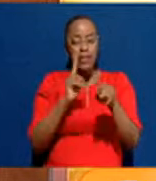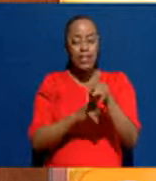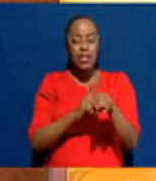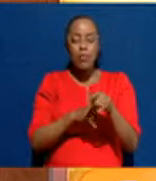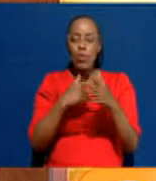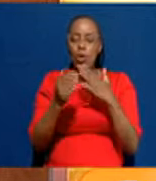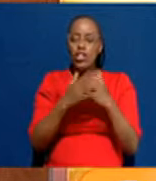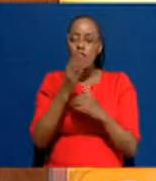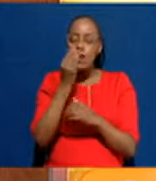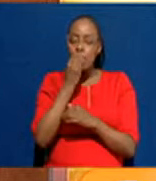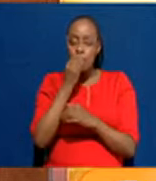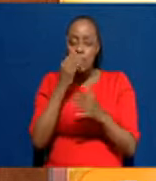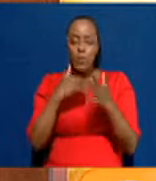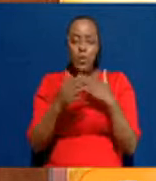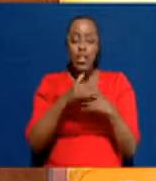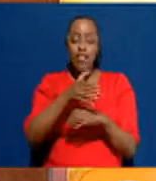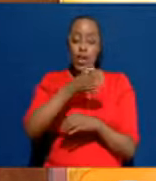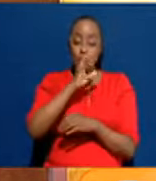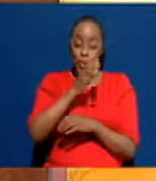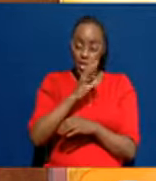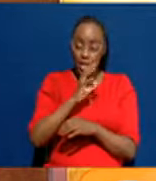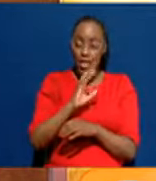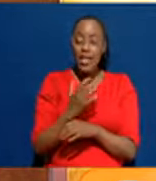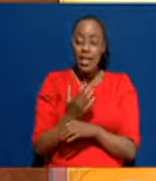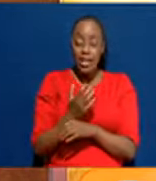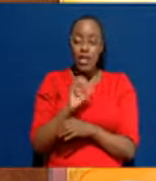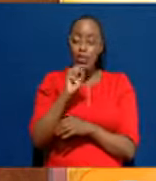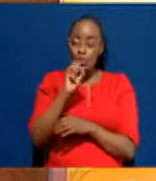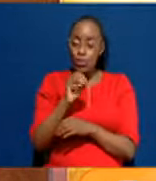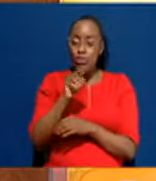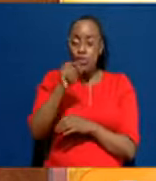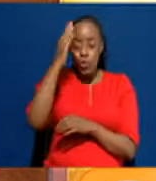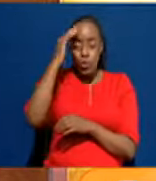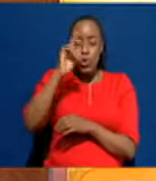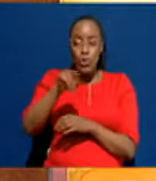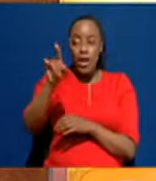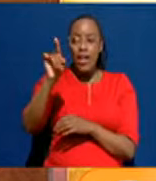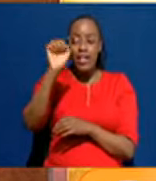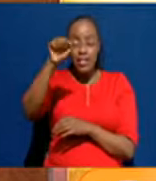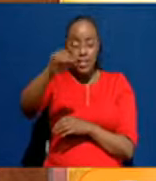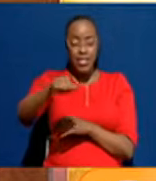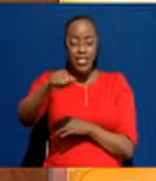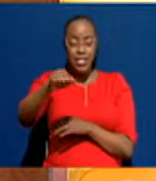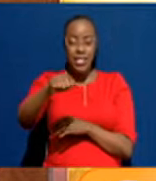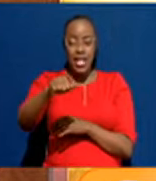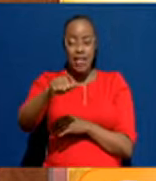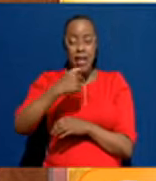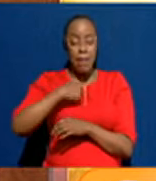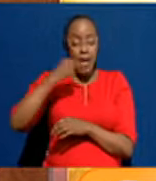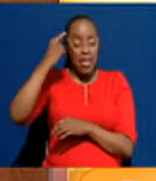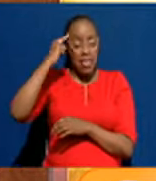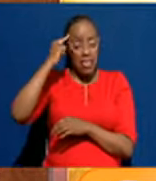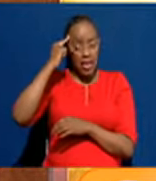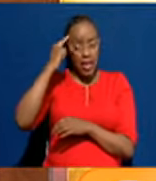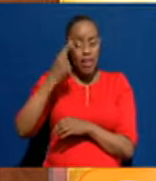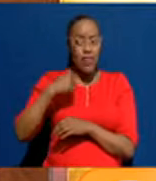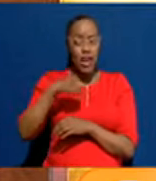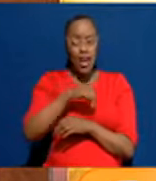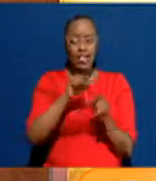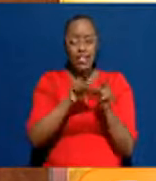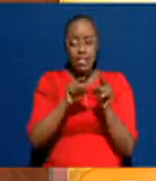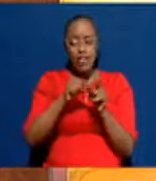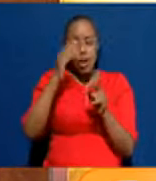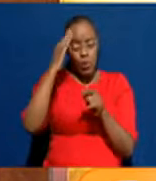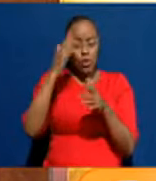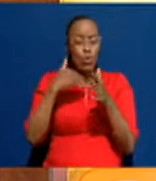eat. And, you know, you are right. So, and I think we as athletes knows